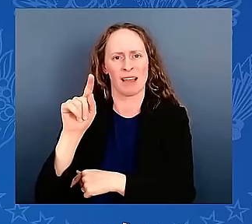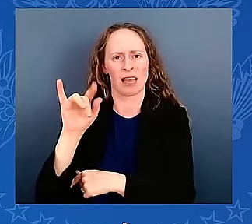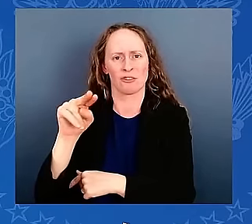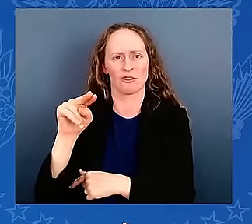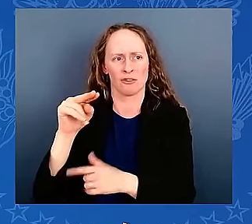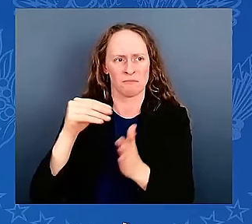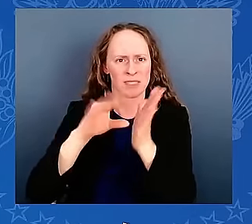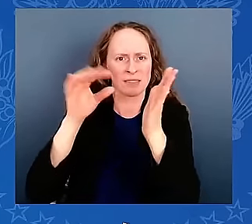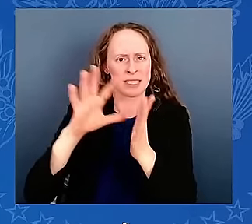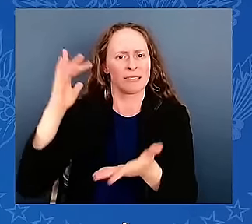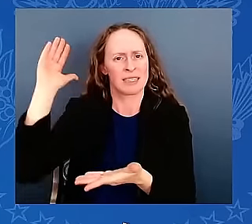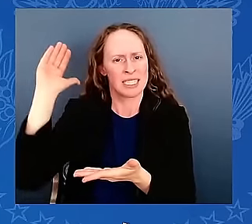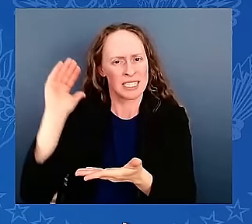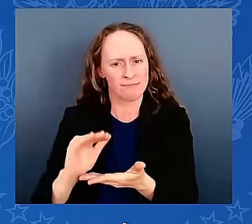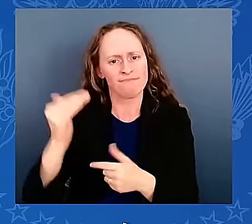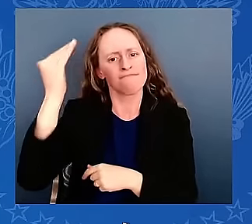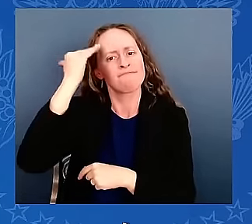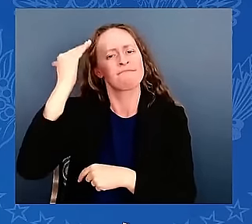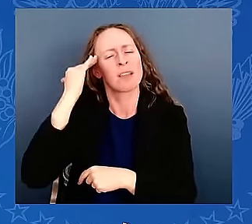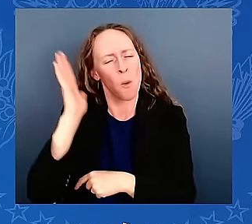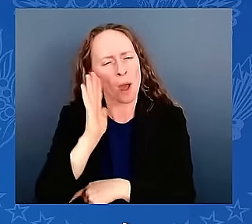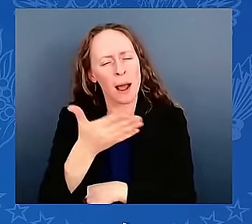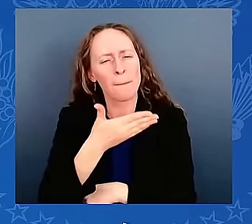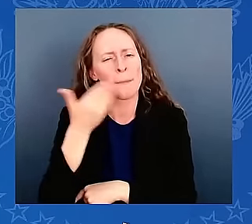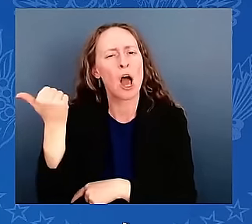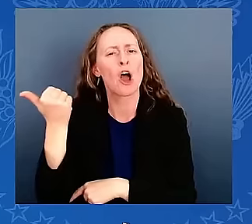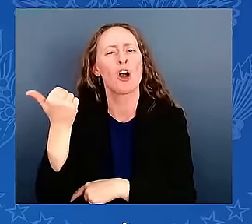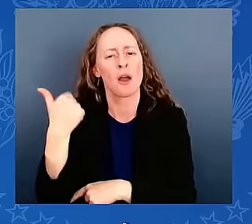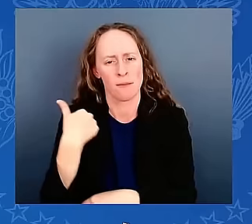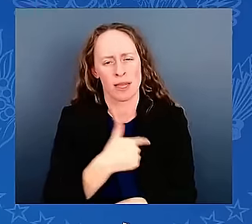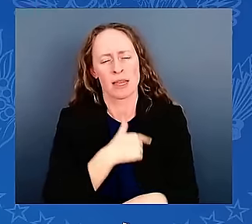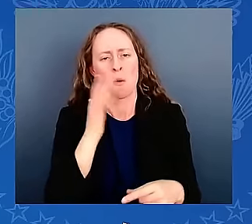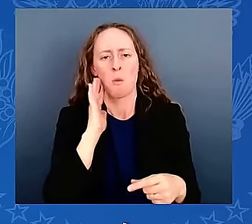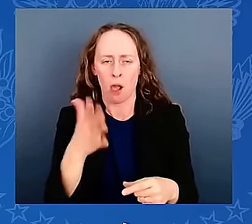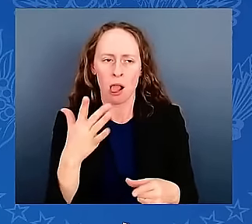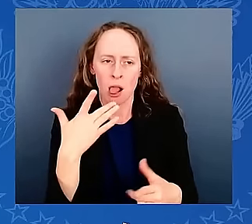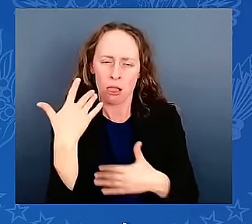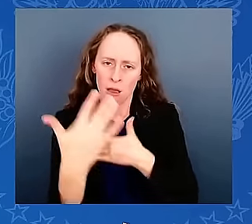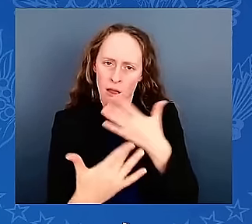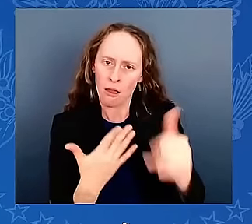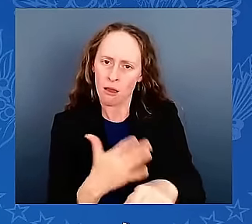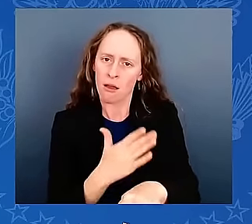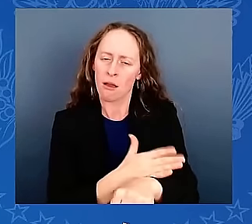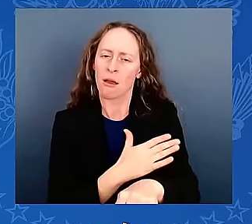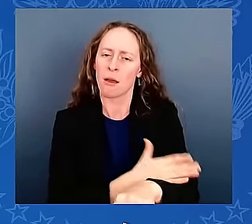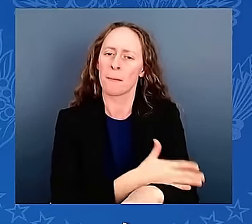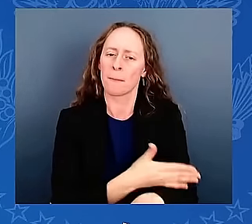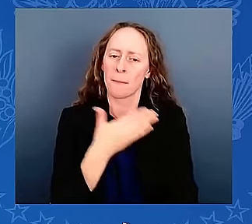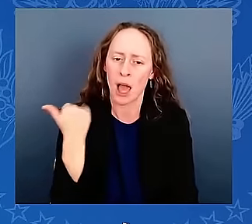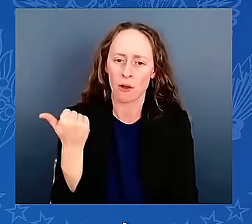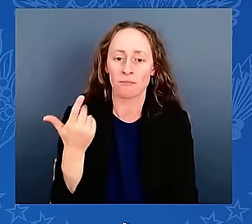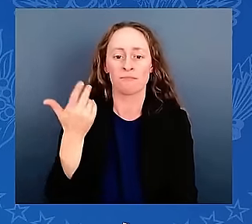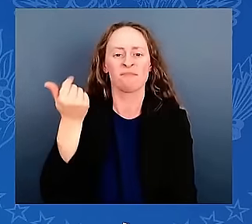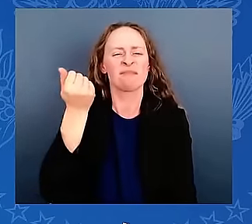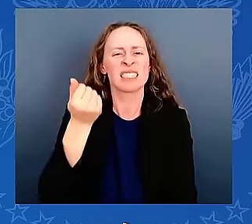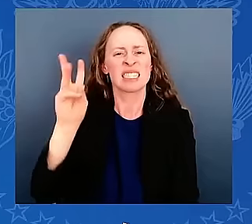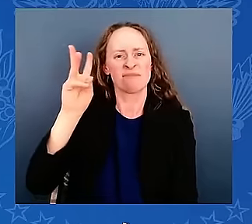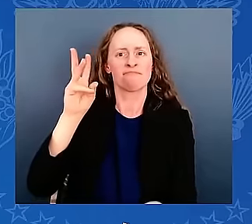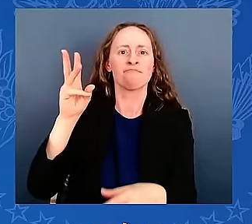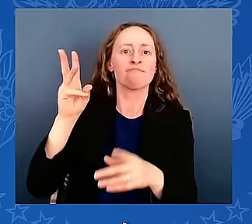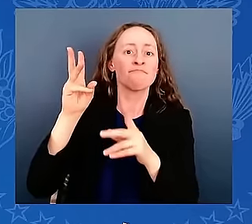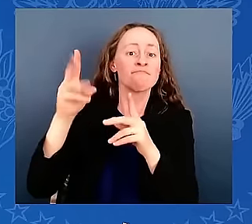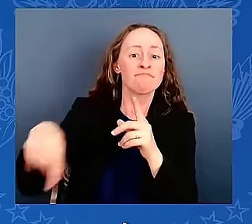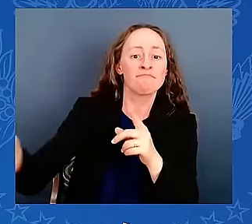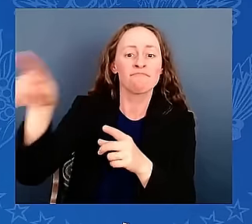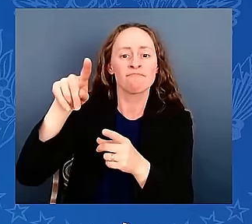my view. It's the view of 16 Nobel Prize-winning economists who put out a statement looking at my